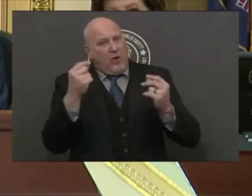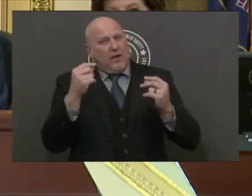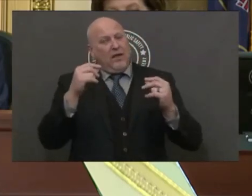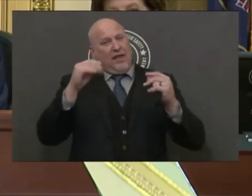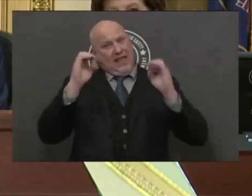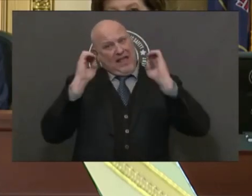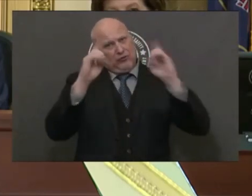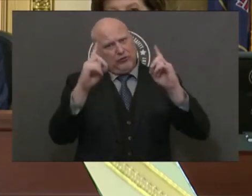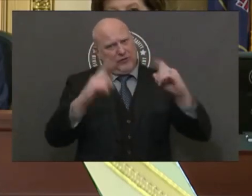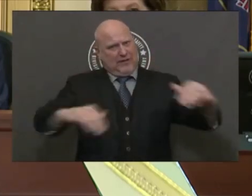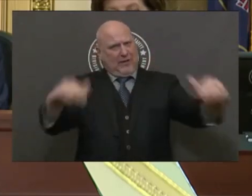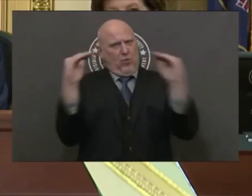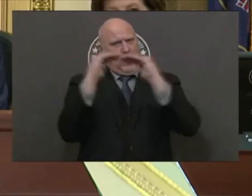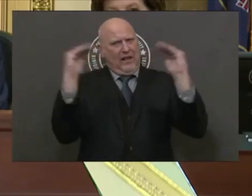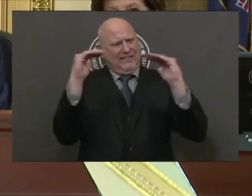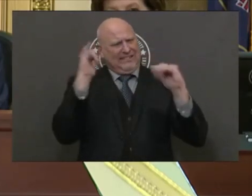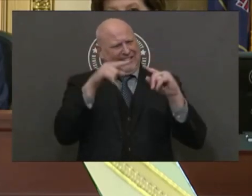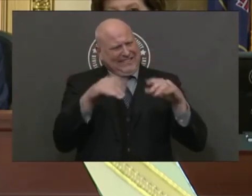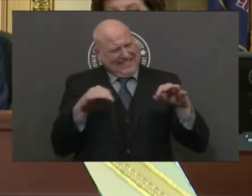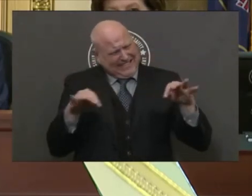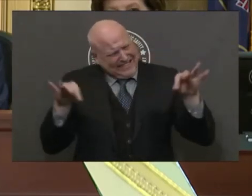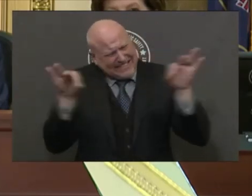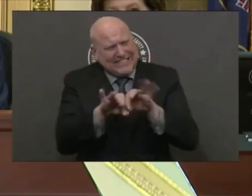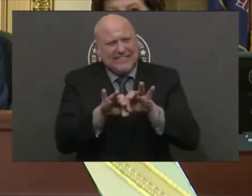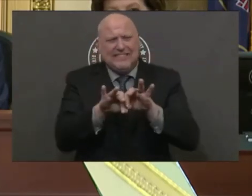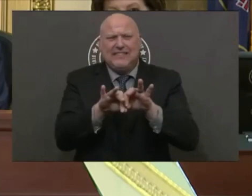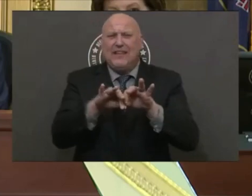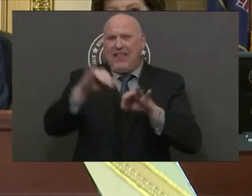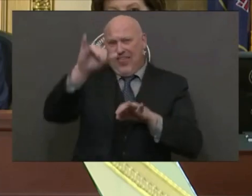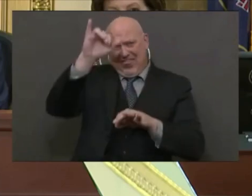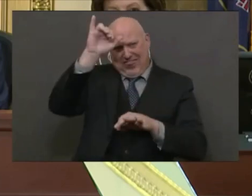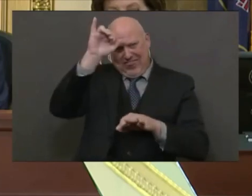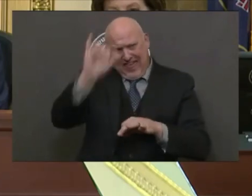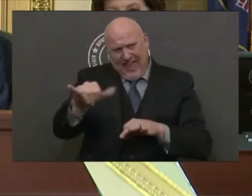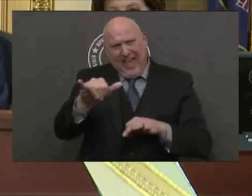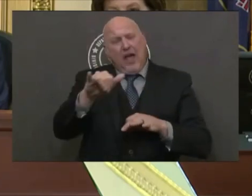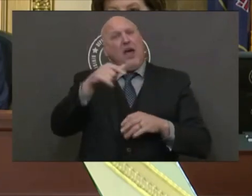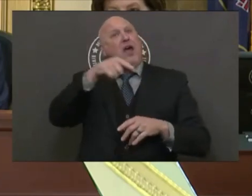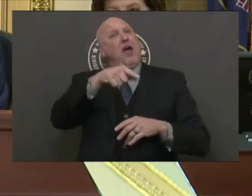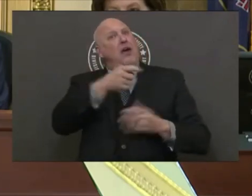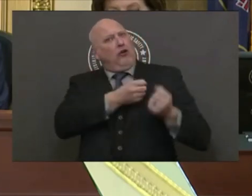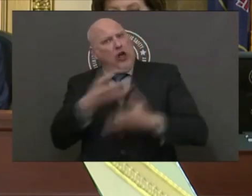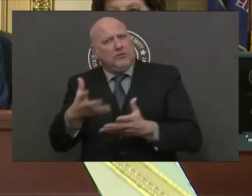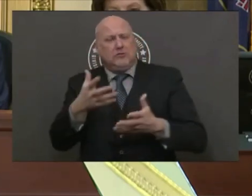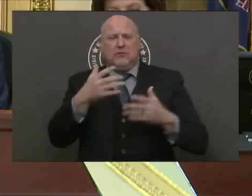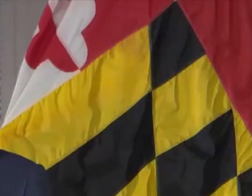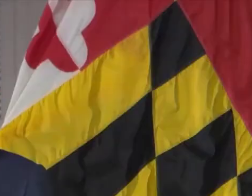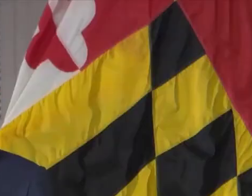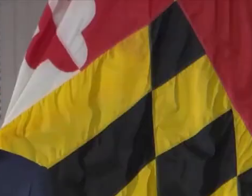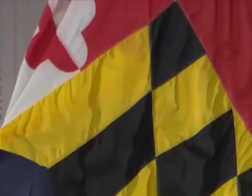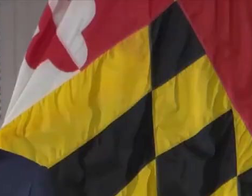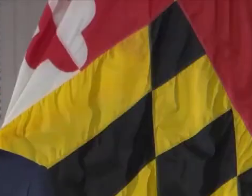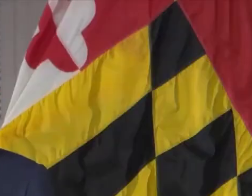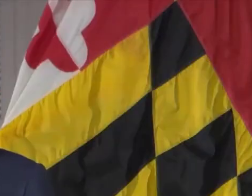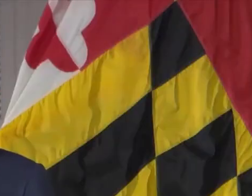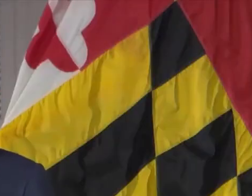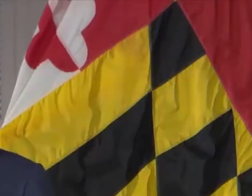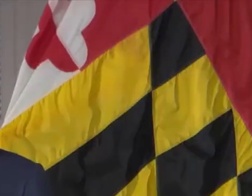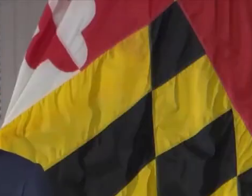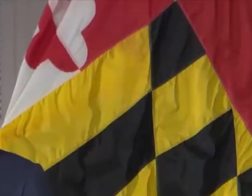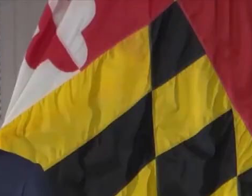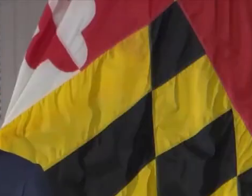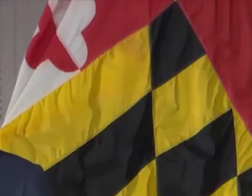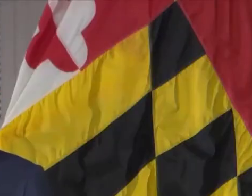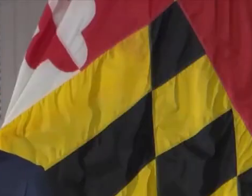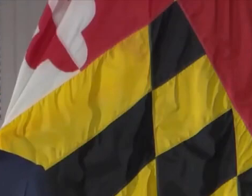and division in our country right now. A high-quality education can change everything. Every single child